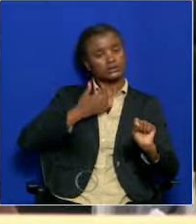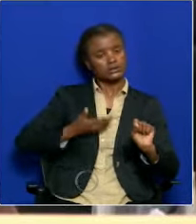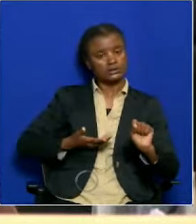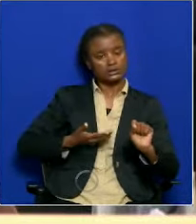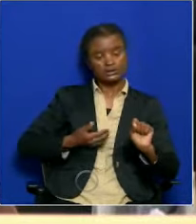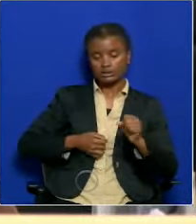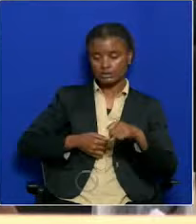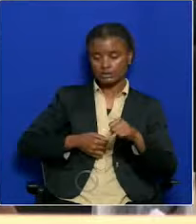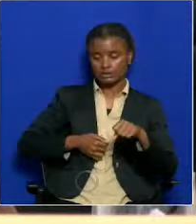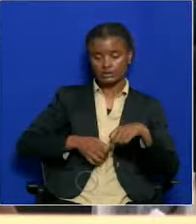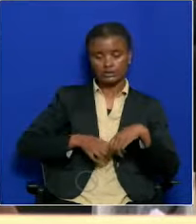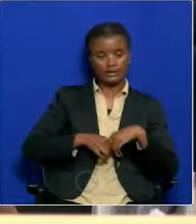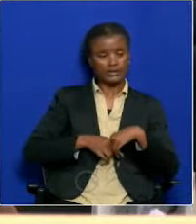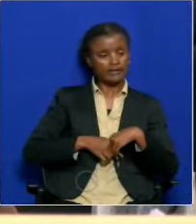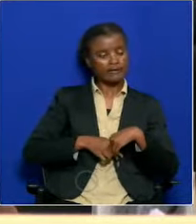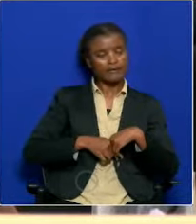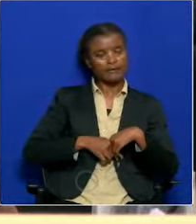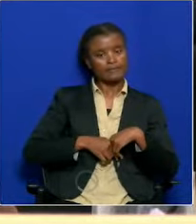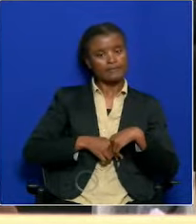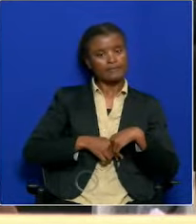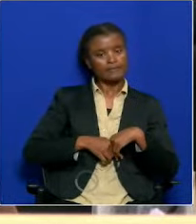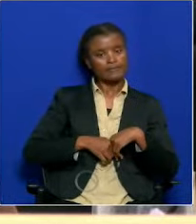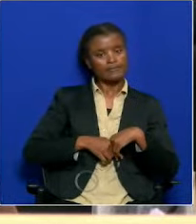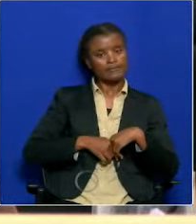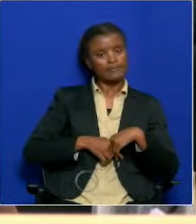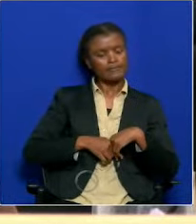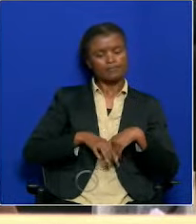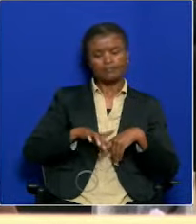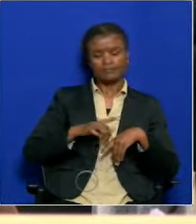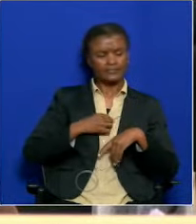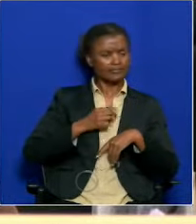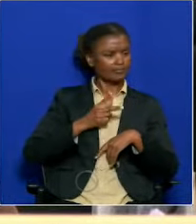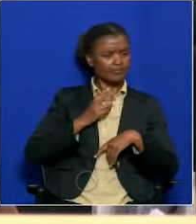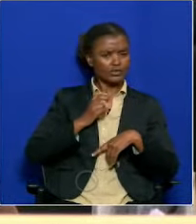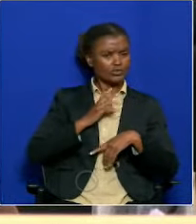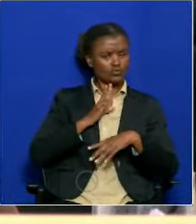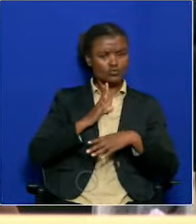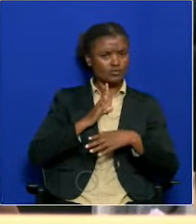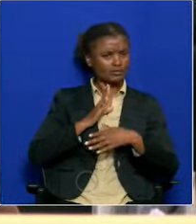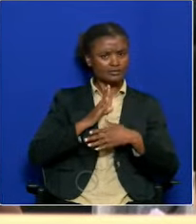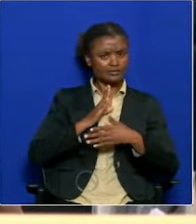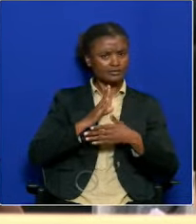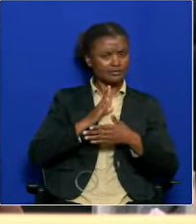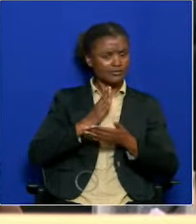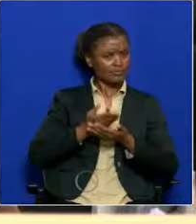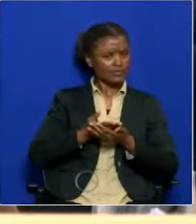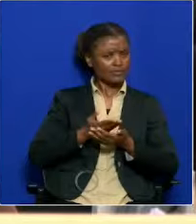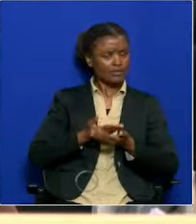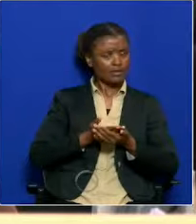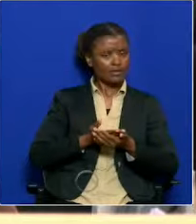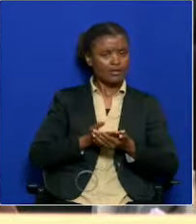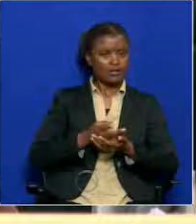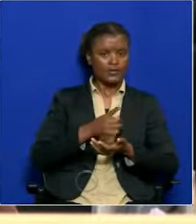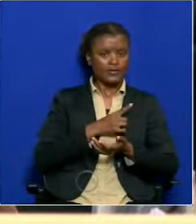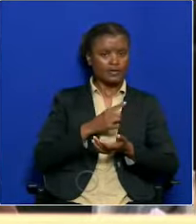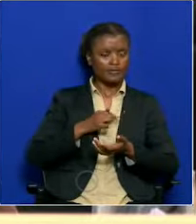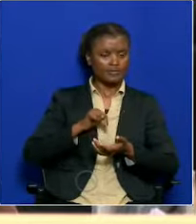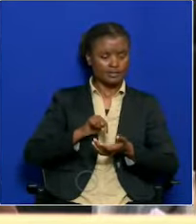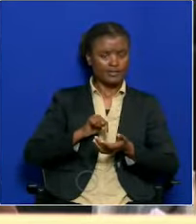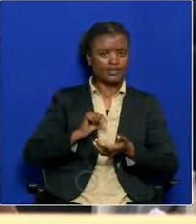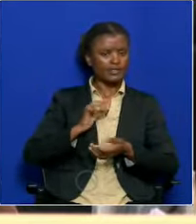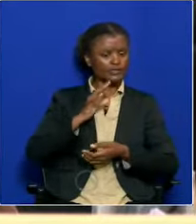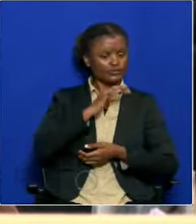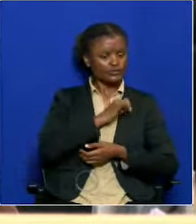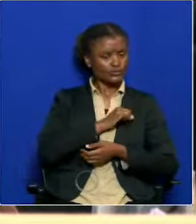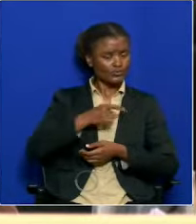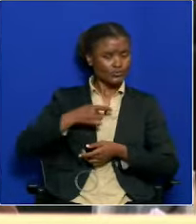General, that sounds improbable. And I'm assuming that you have quite the workload to be waiting for 15 minutes